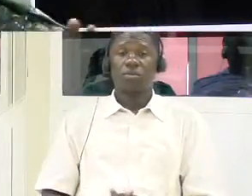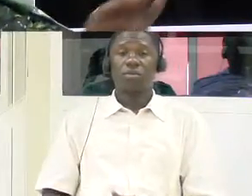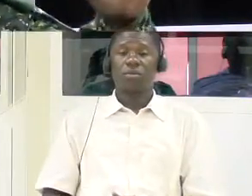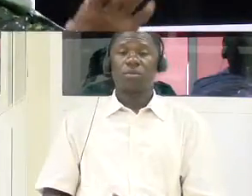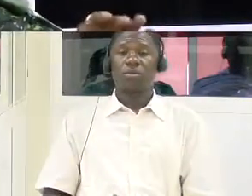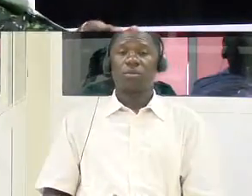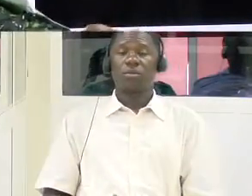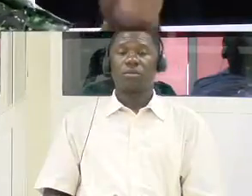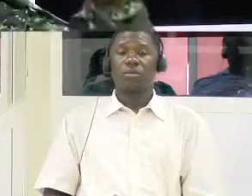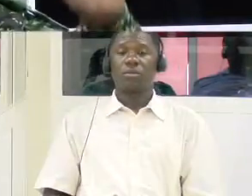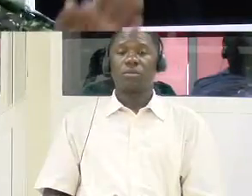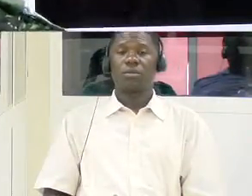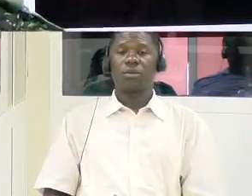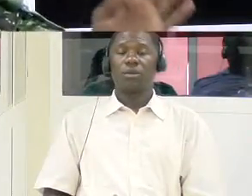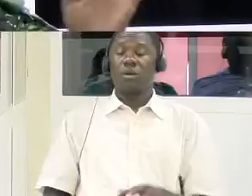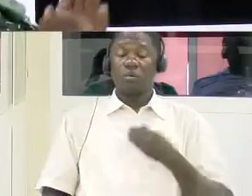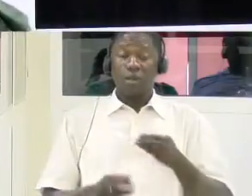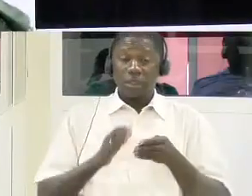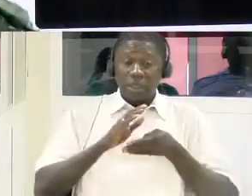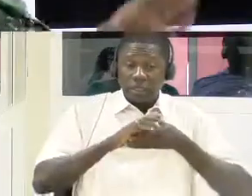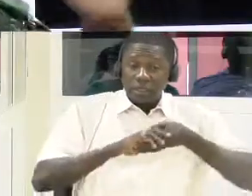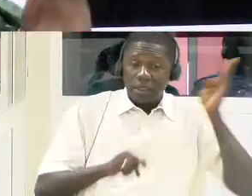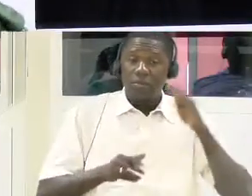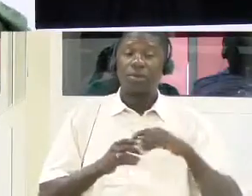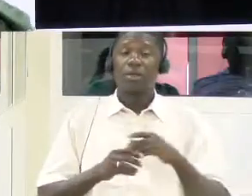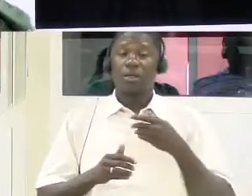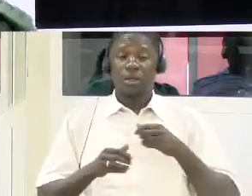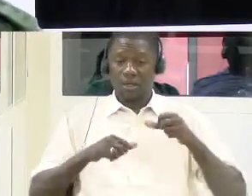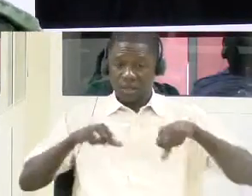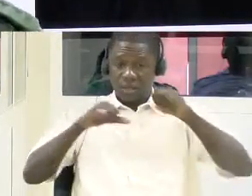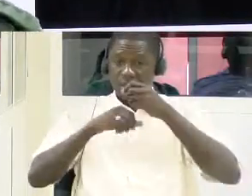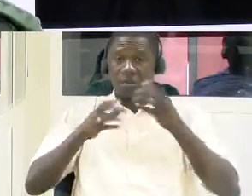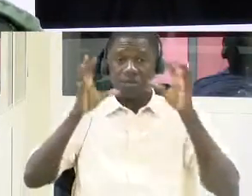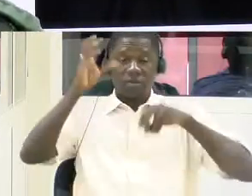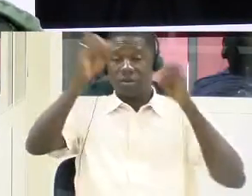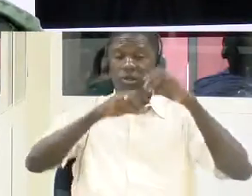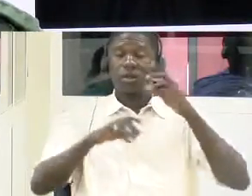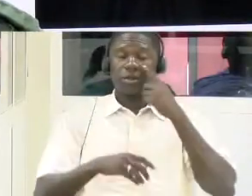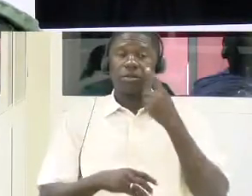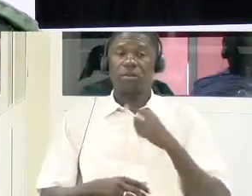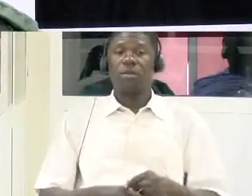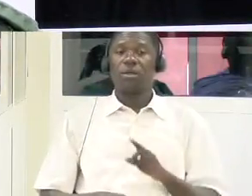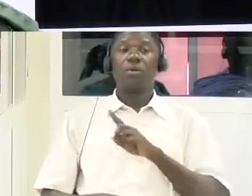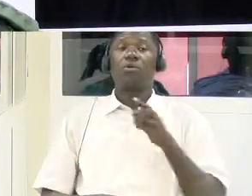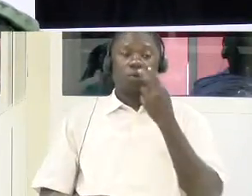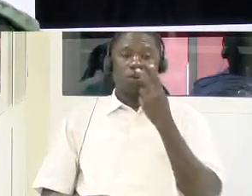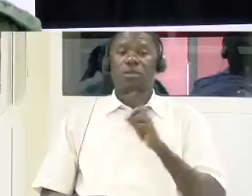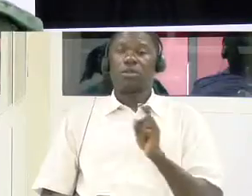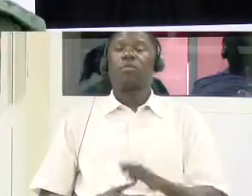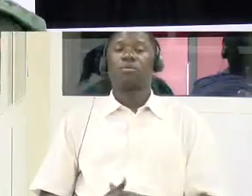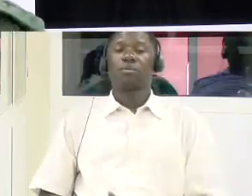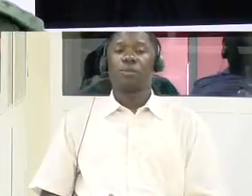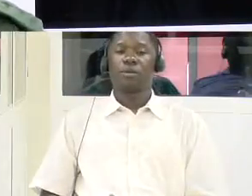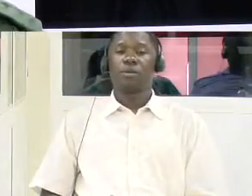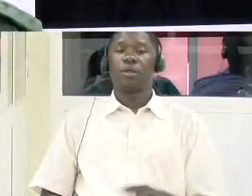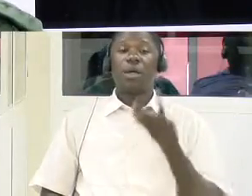submerge. I will sink. I will disappear in this thing, inside the back of the dump site. He would not see me. But if at all he